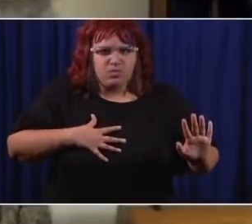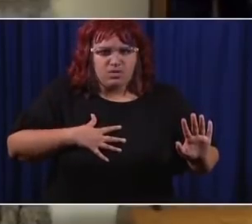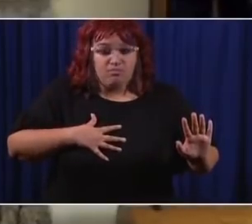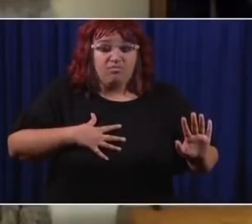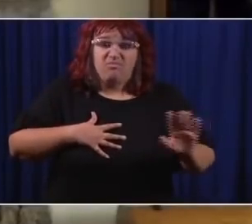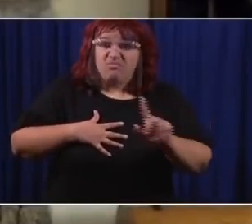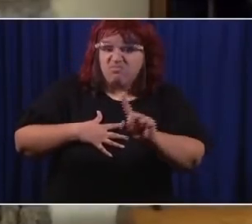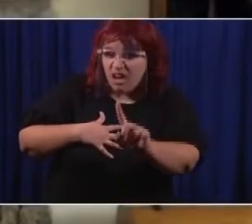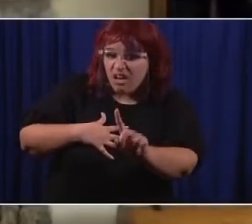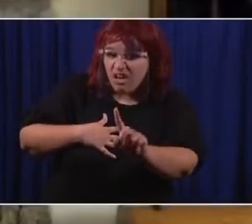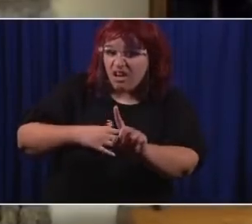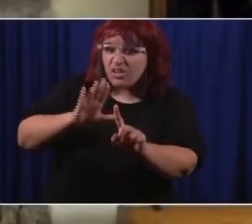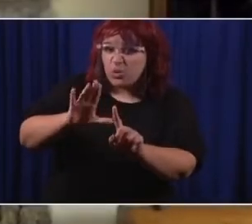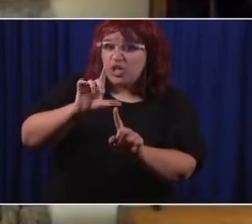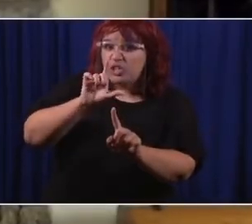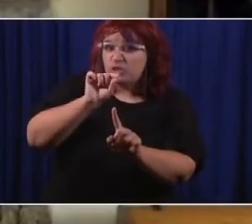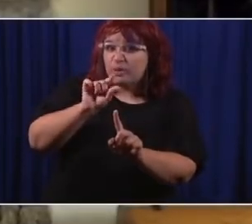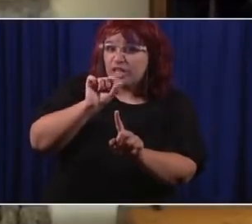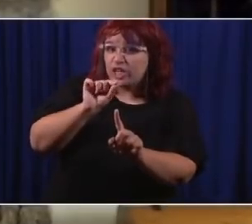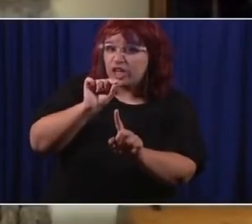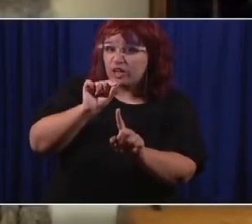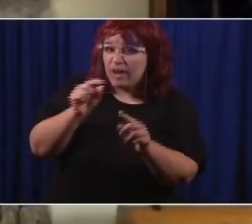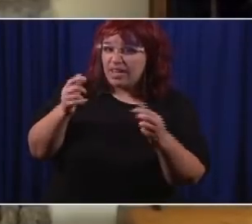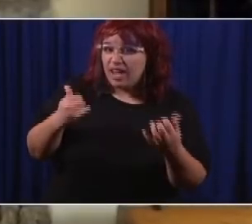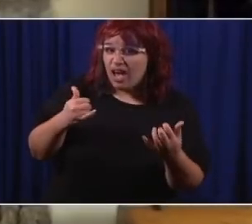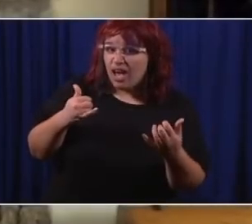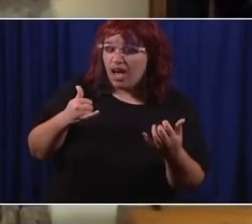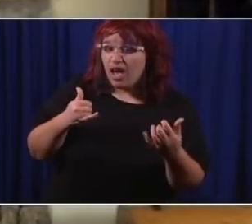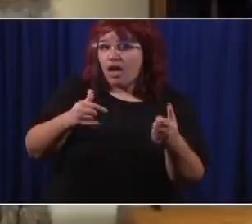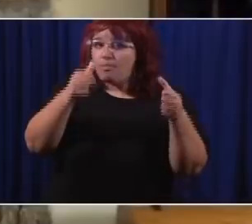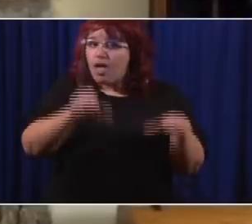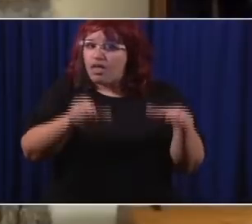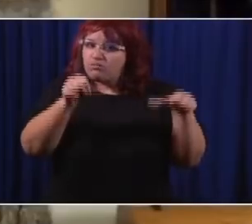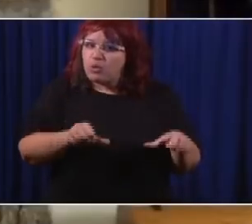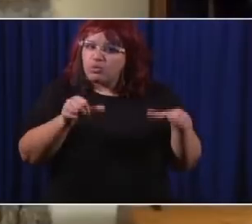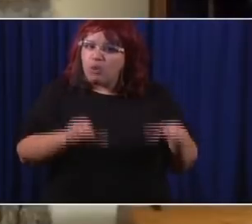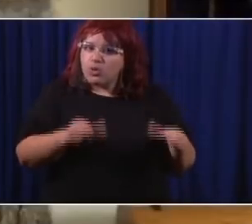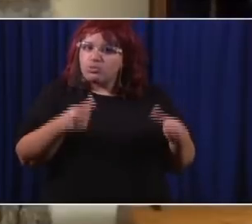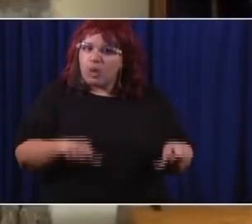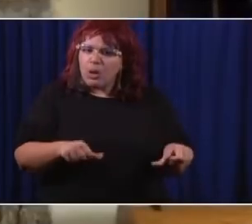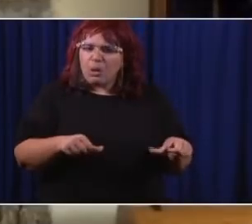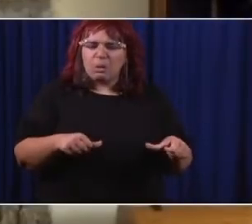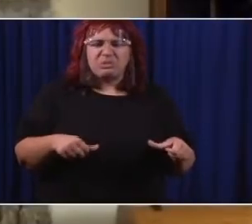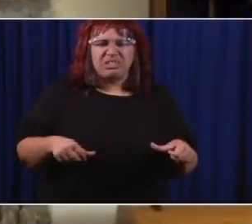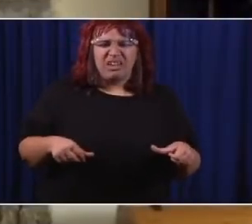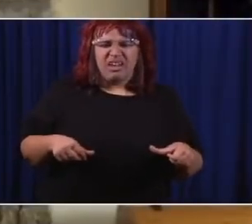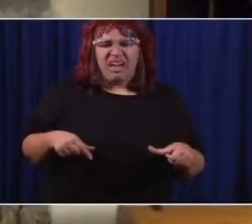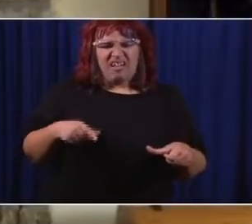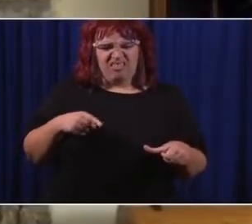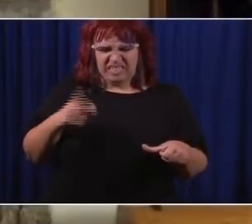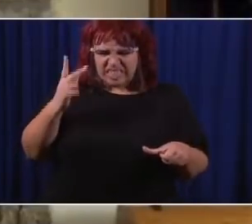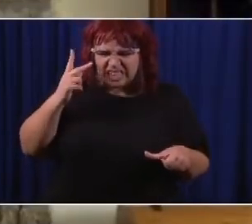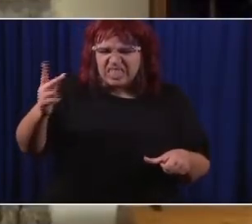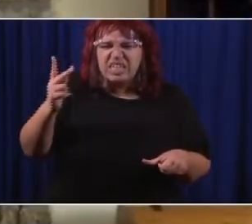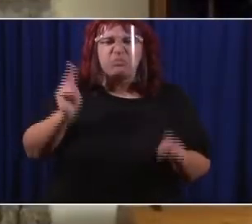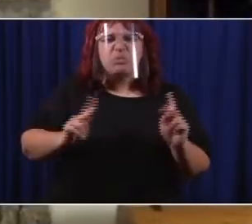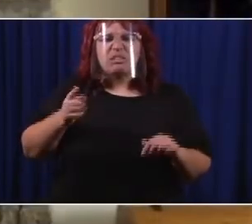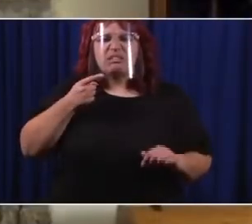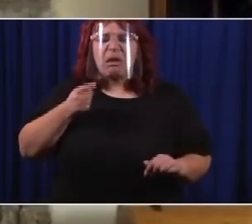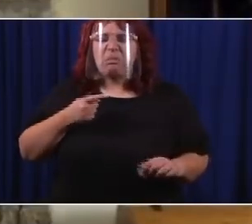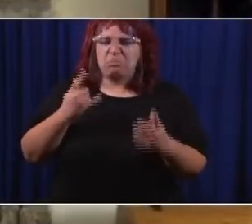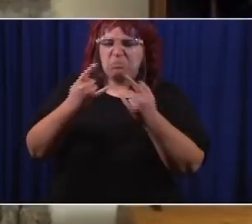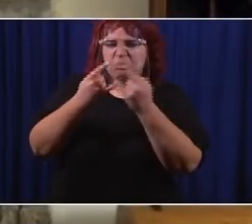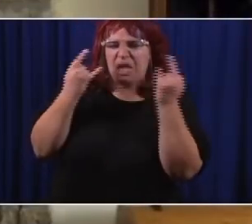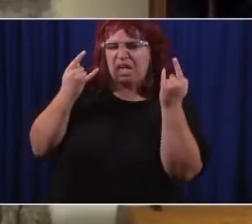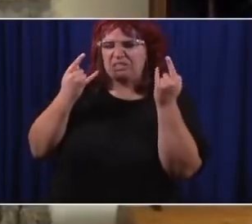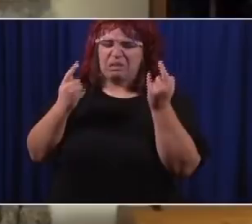pretty, false stuff, like the spike proves that masks don't work. The increase in cases is